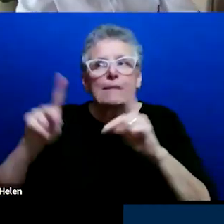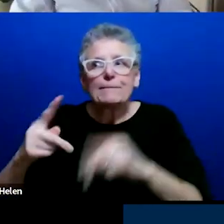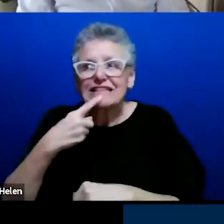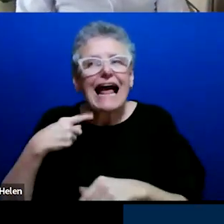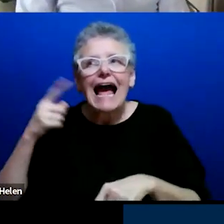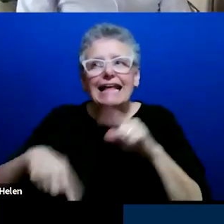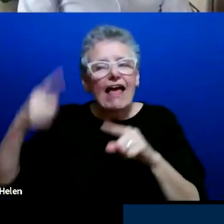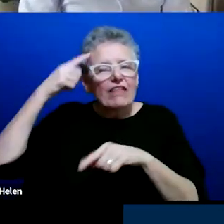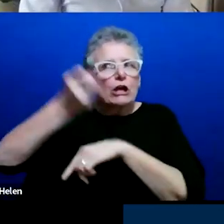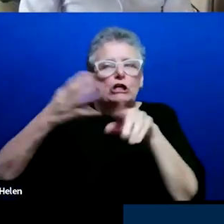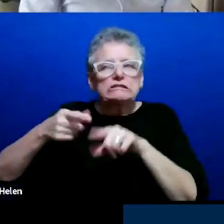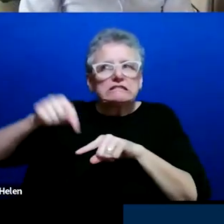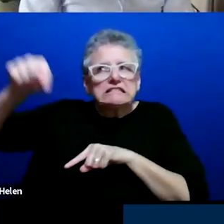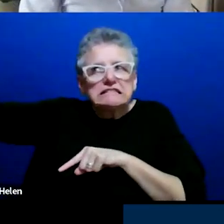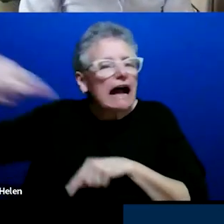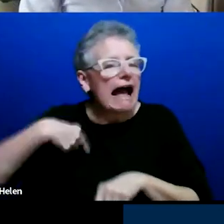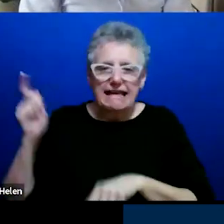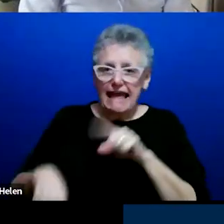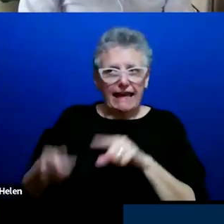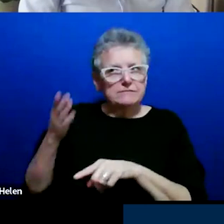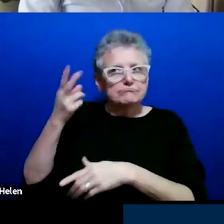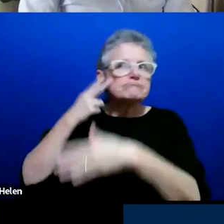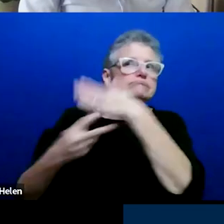steps ahead and